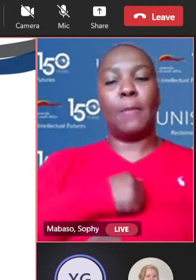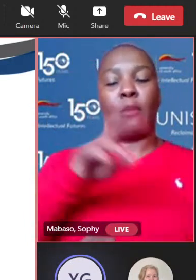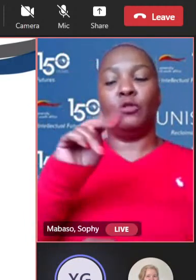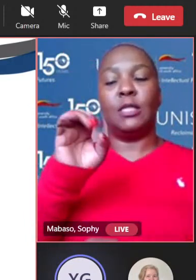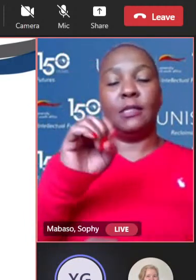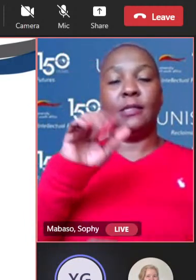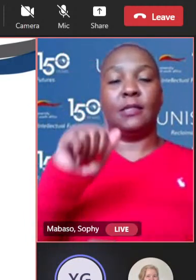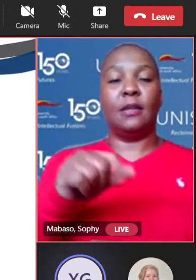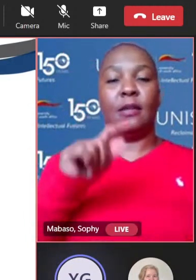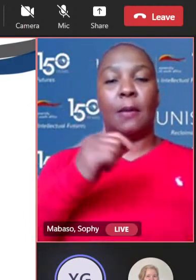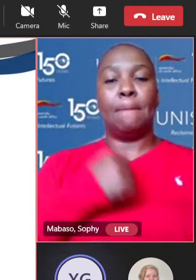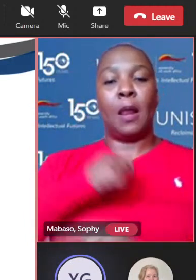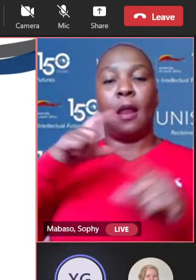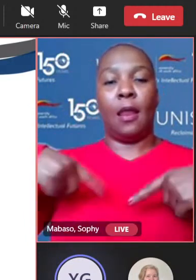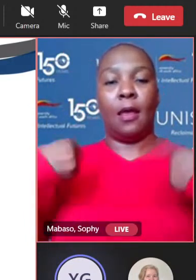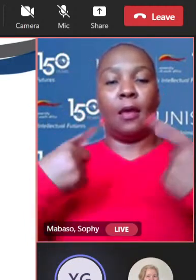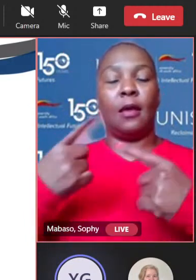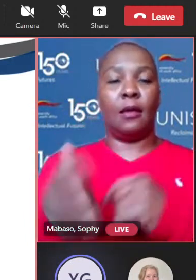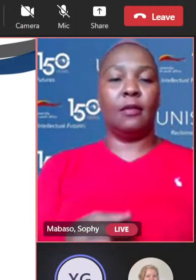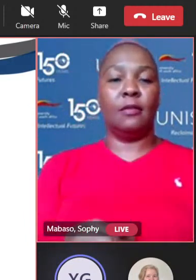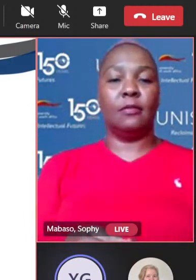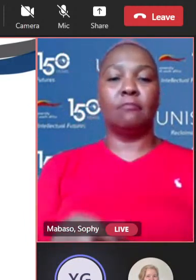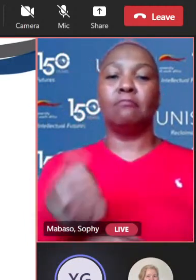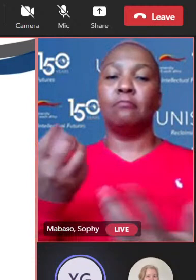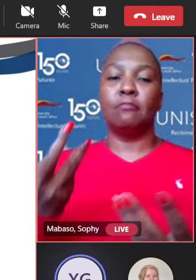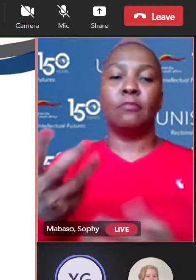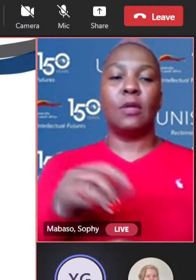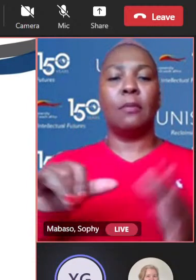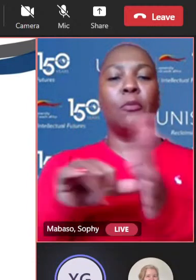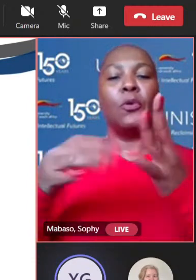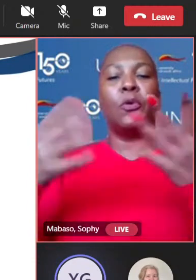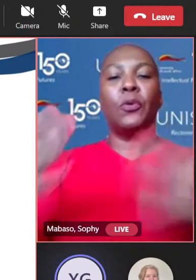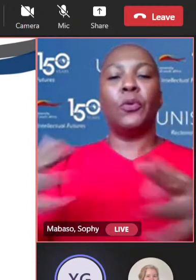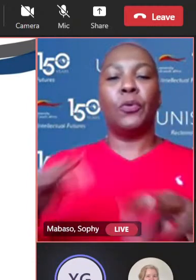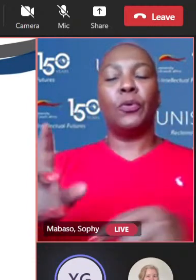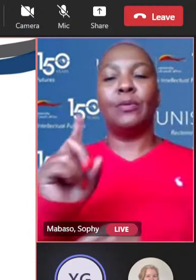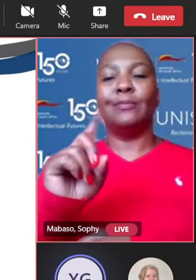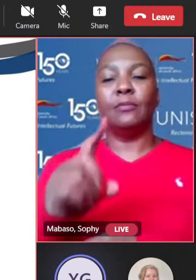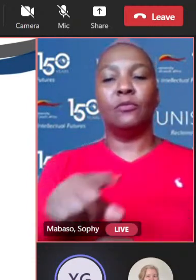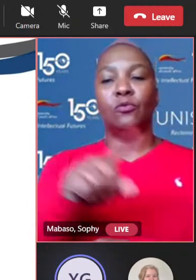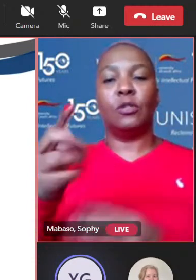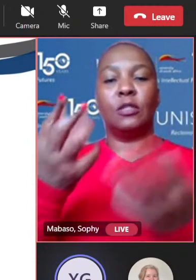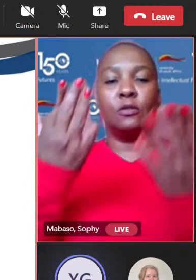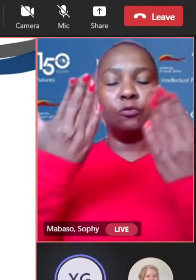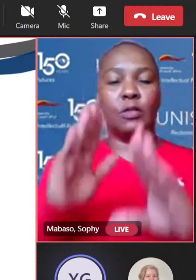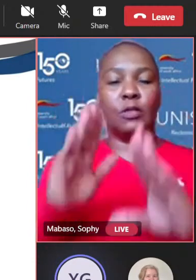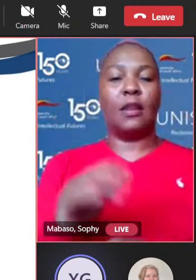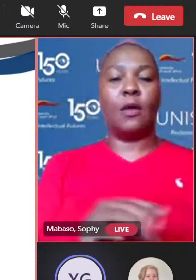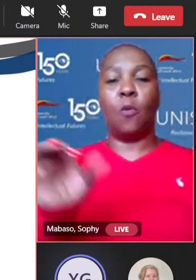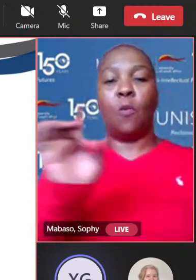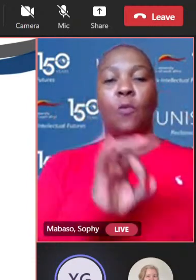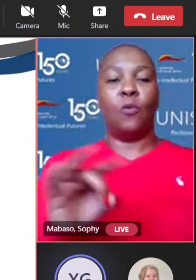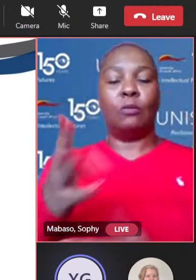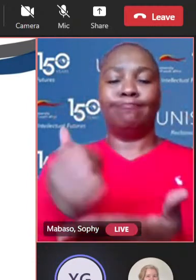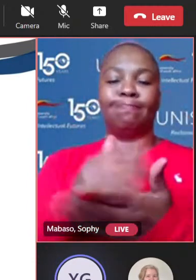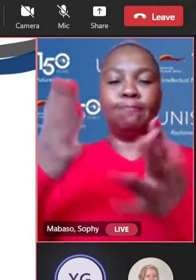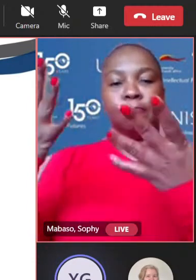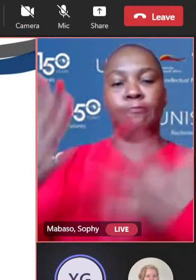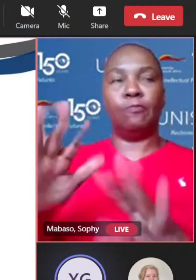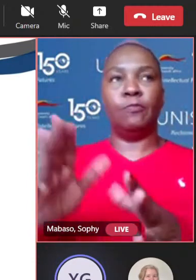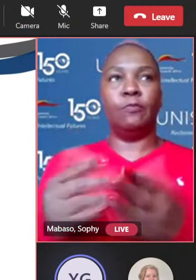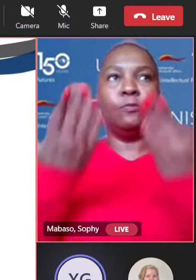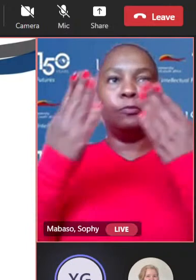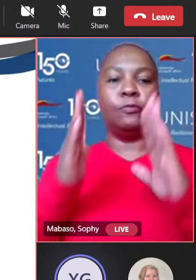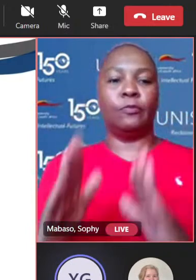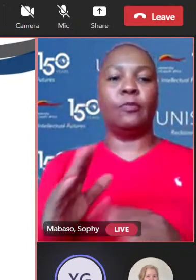and My Life. So what is important for a new student to know is that once you are a registered student, you